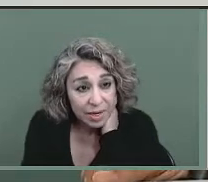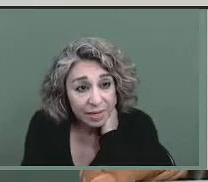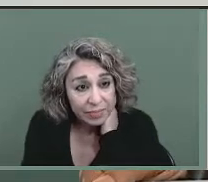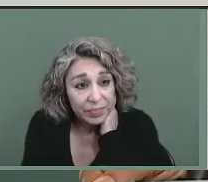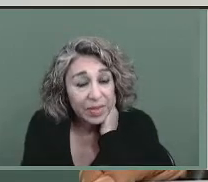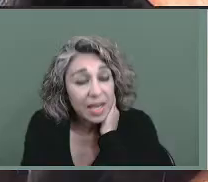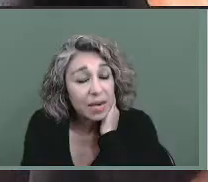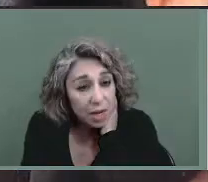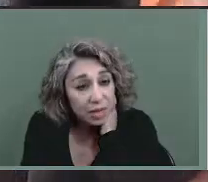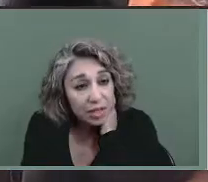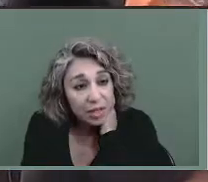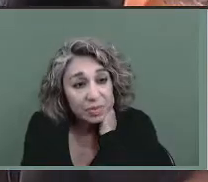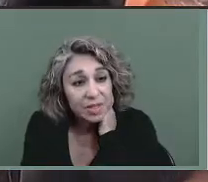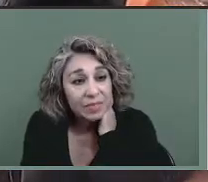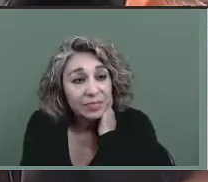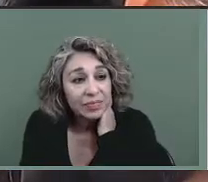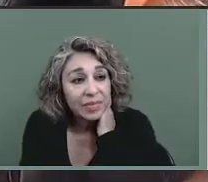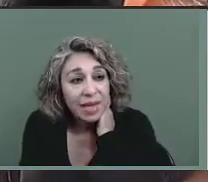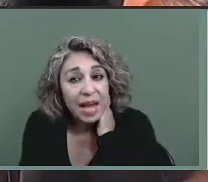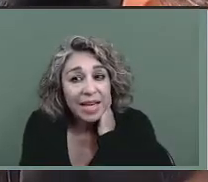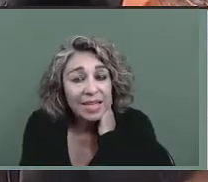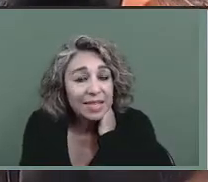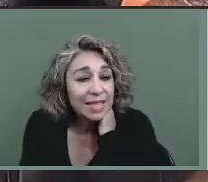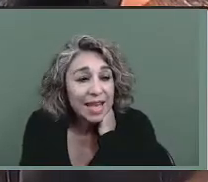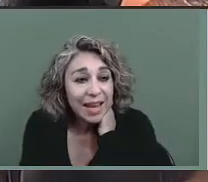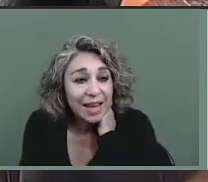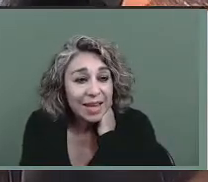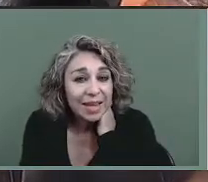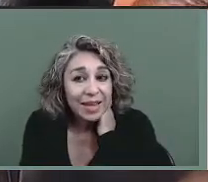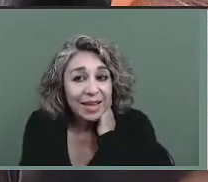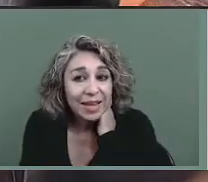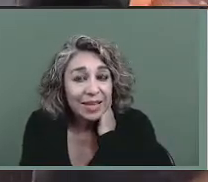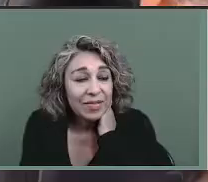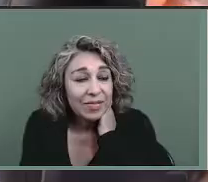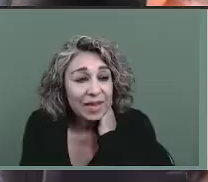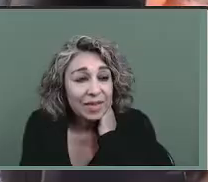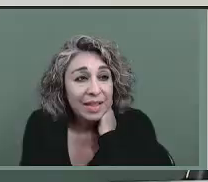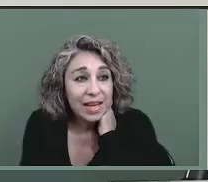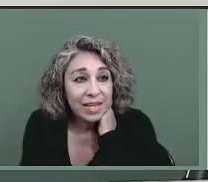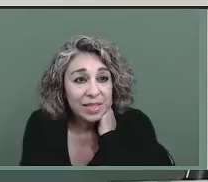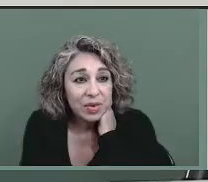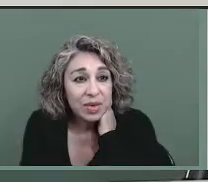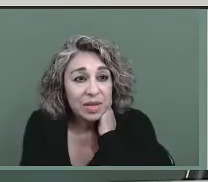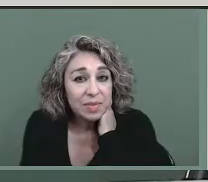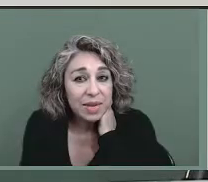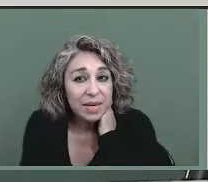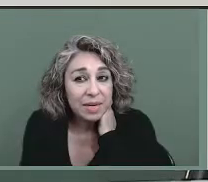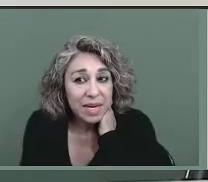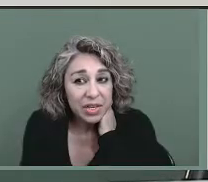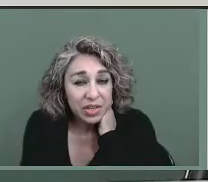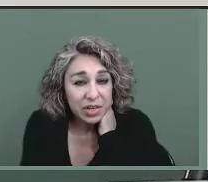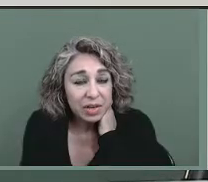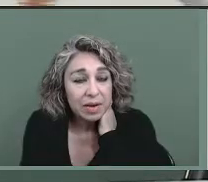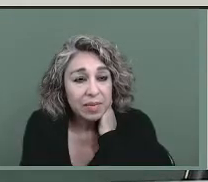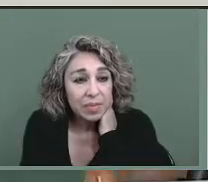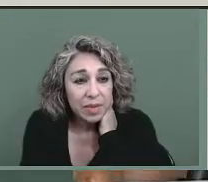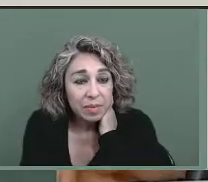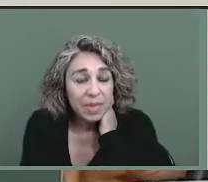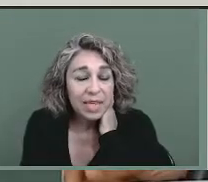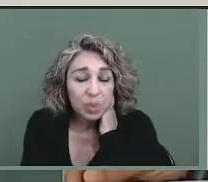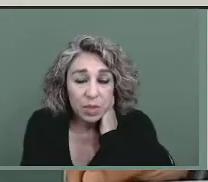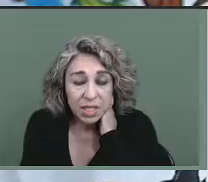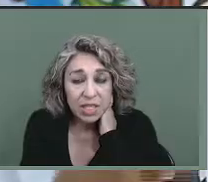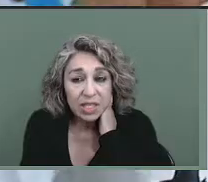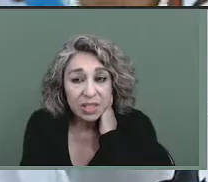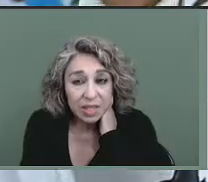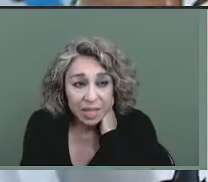it in real terms. I can say that it's going to be diminished